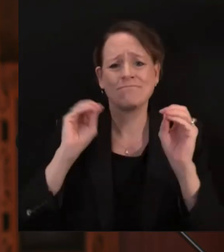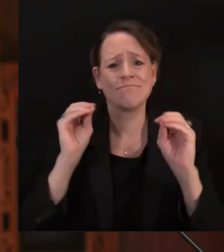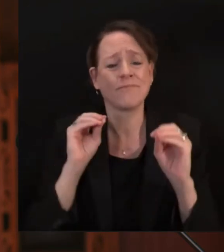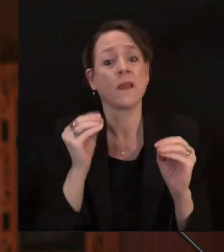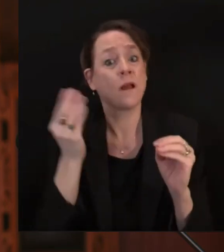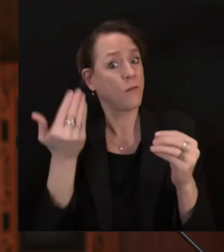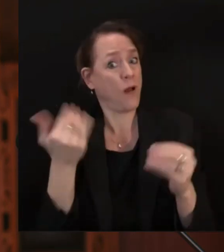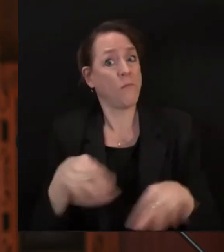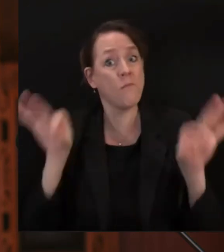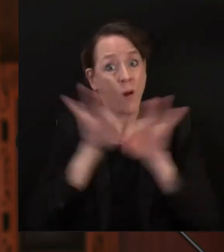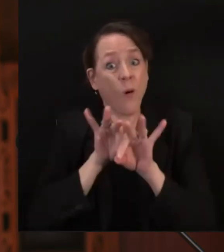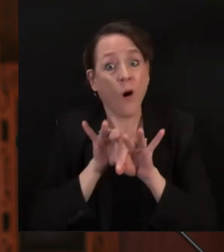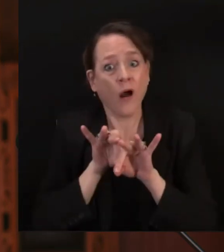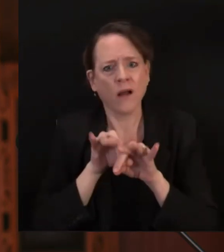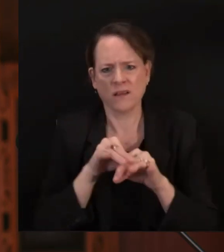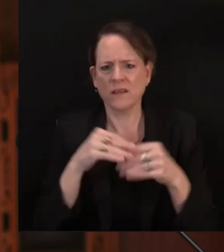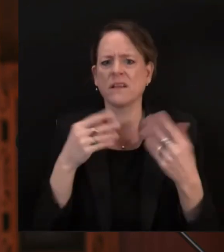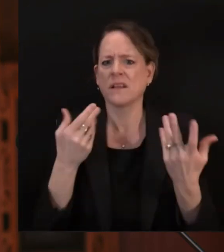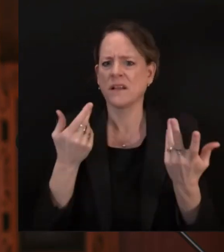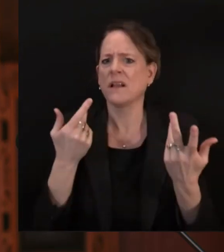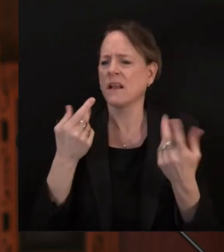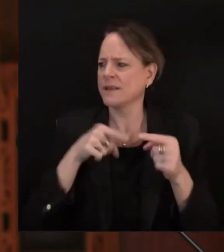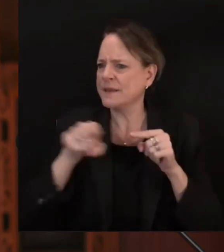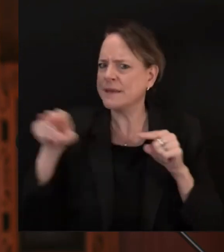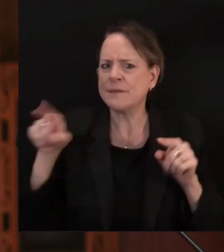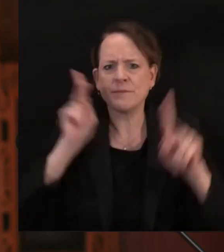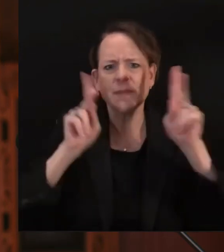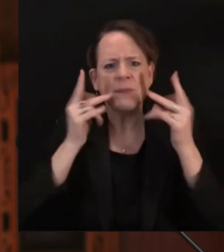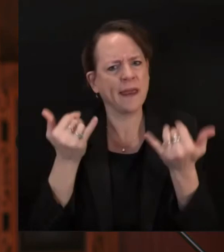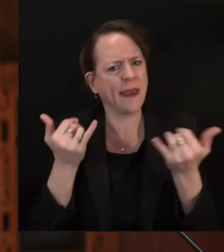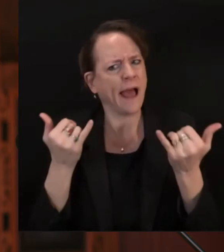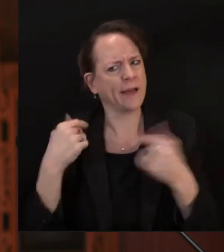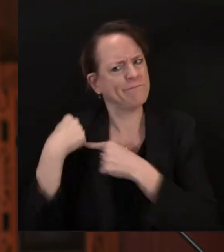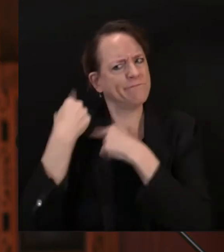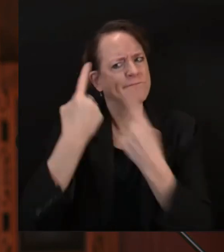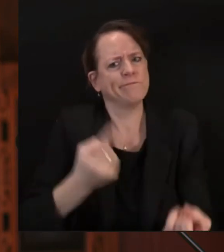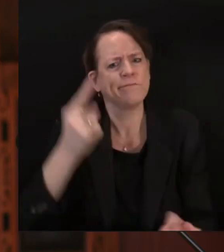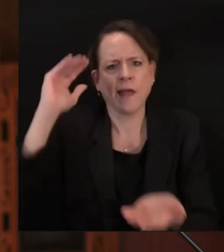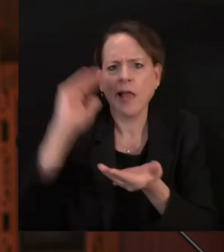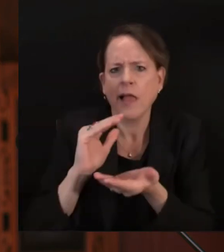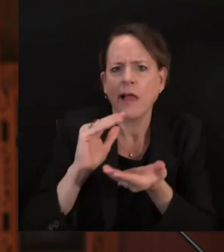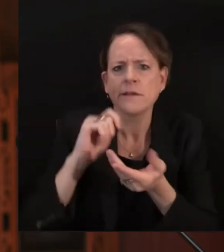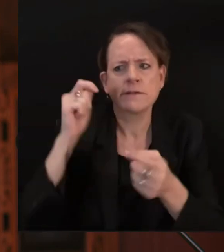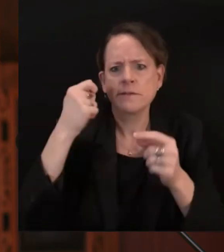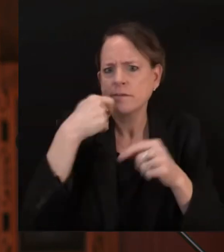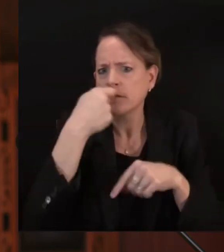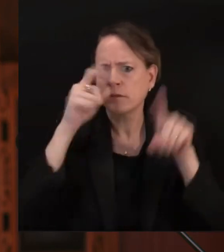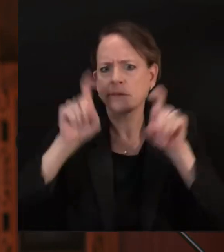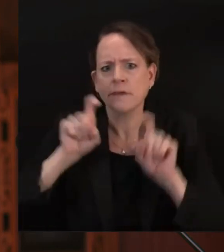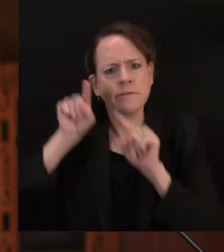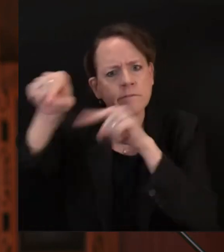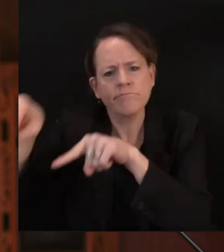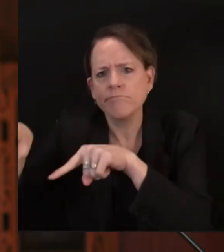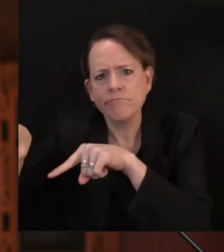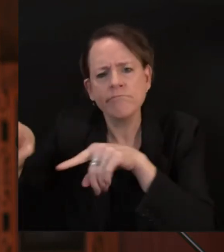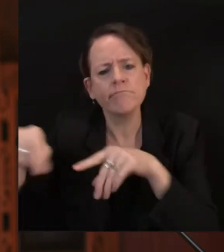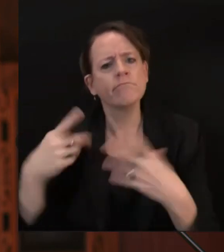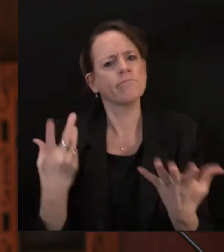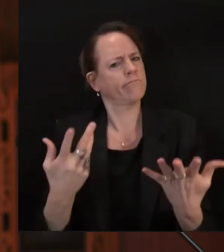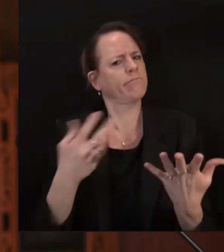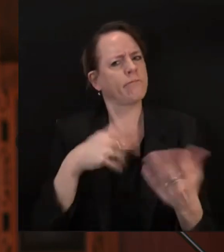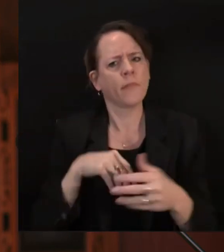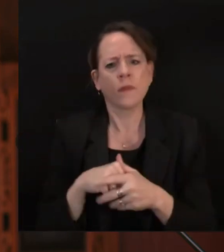you need a test, you can get a test. If you have symptoms or have been exposed to COVID-19, please call your healthcare